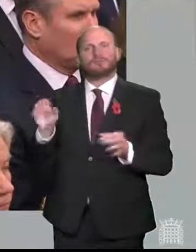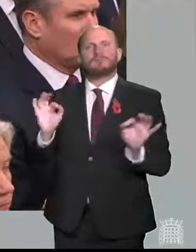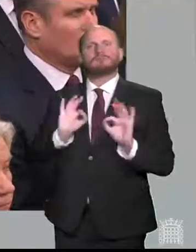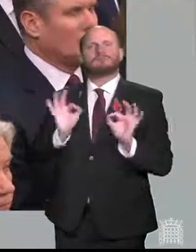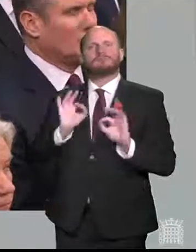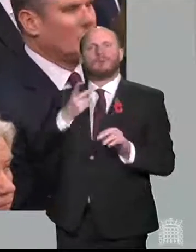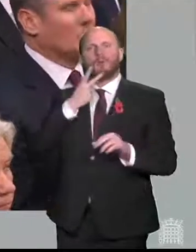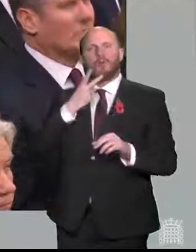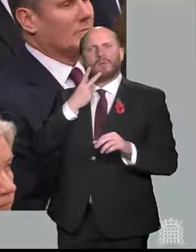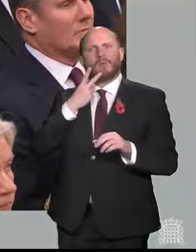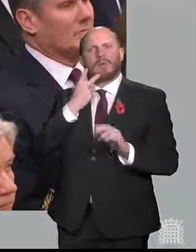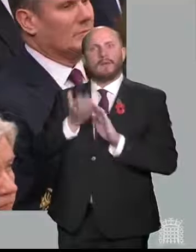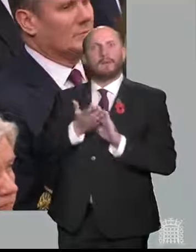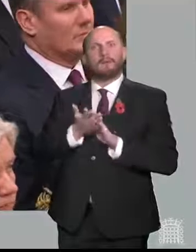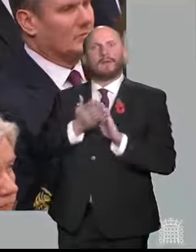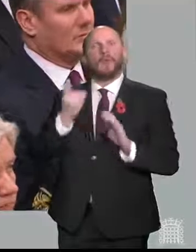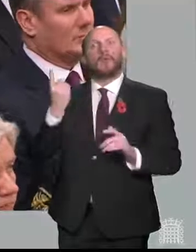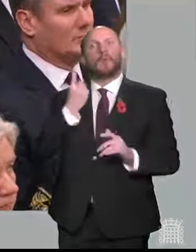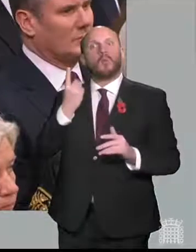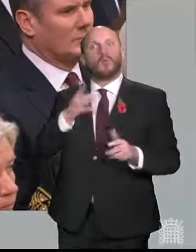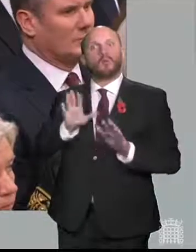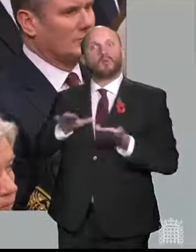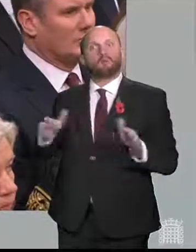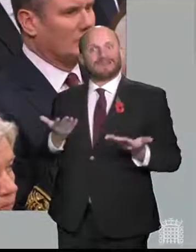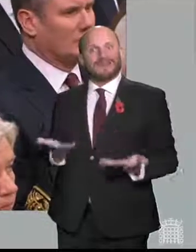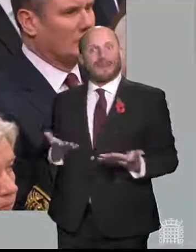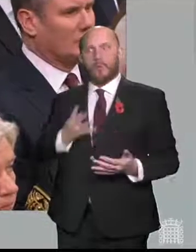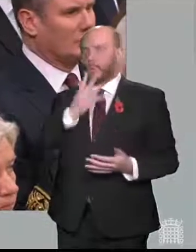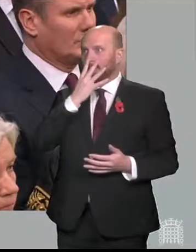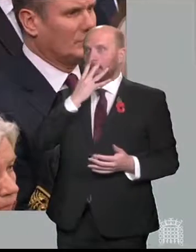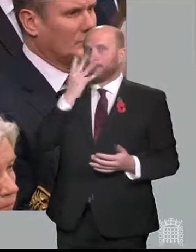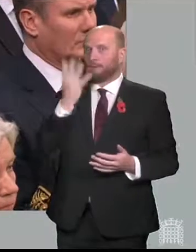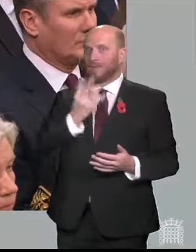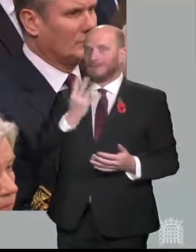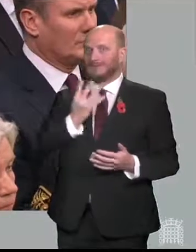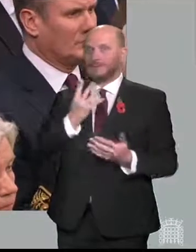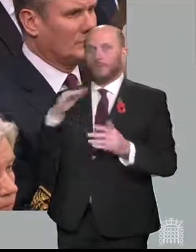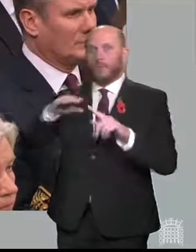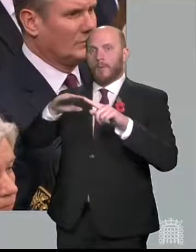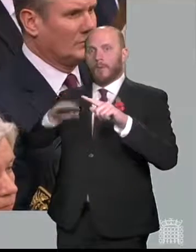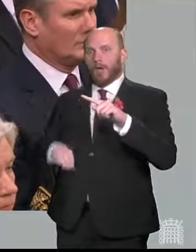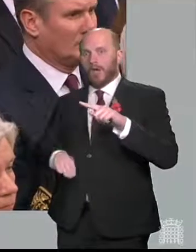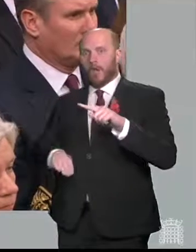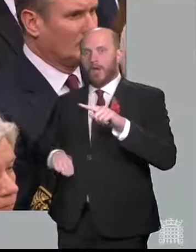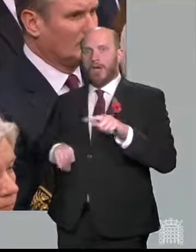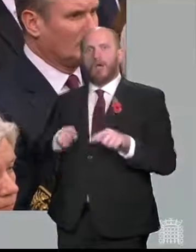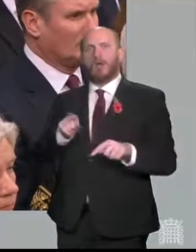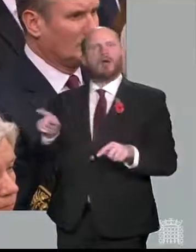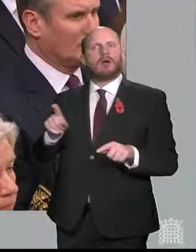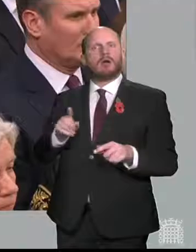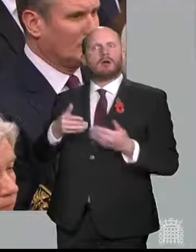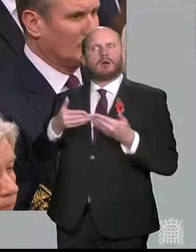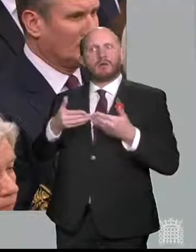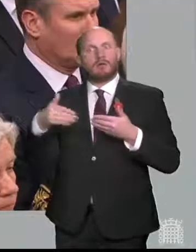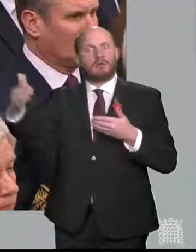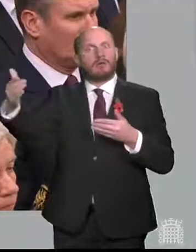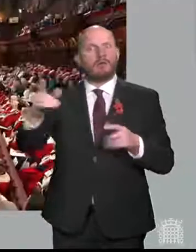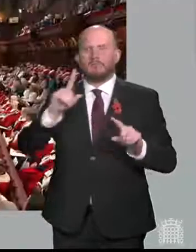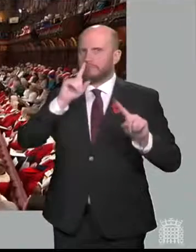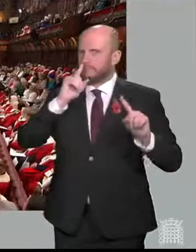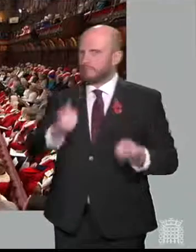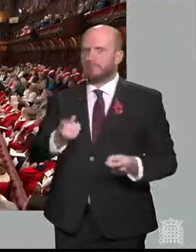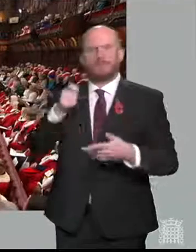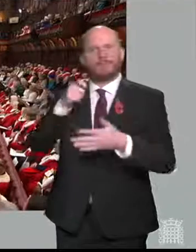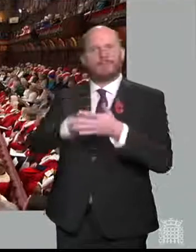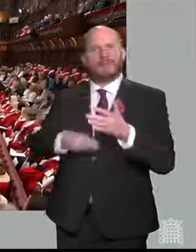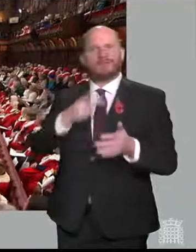of tobacco so that children currently aged 14 or younger can never be sold cigarettes,